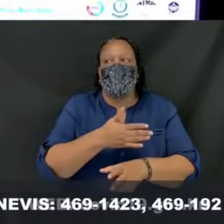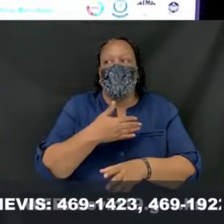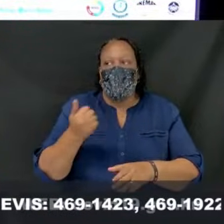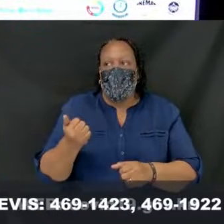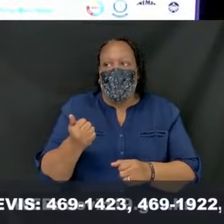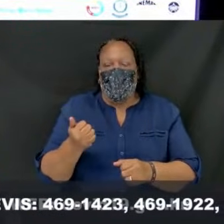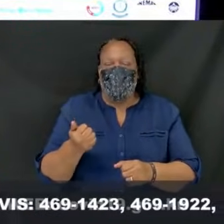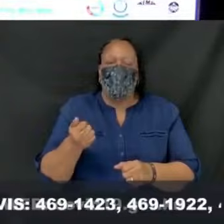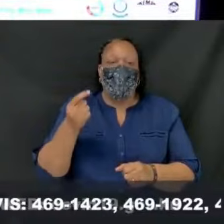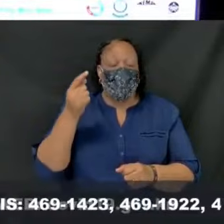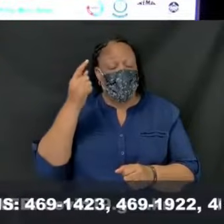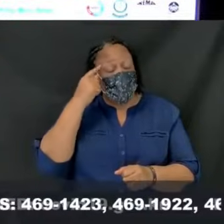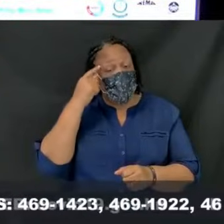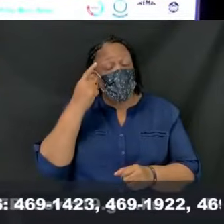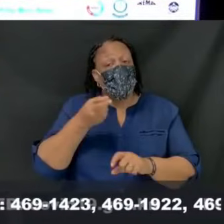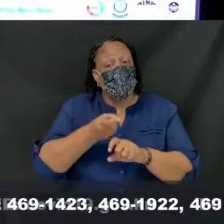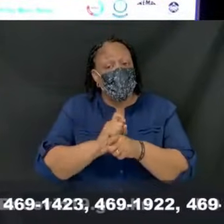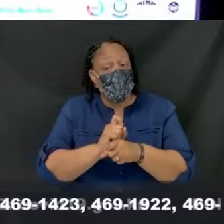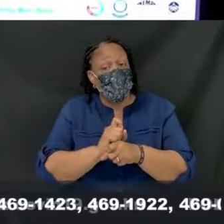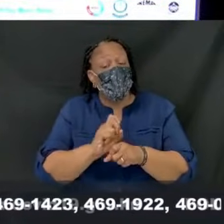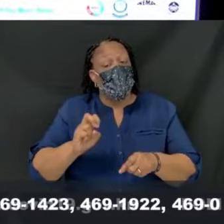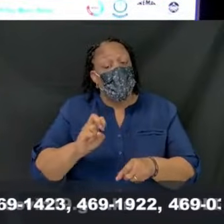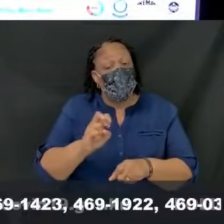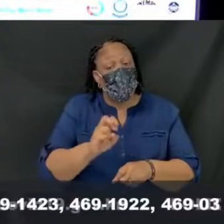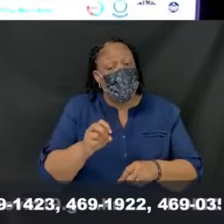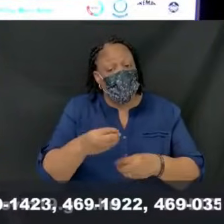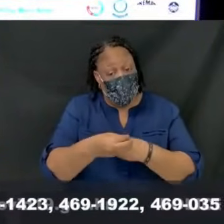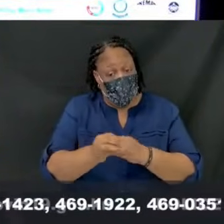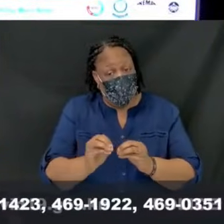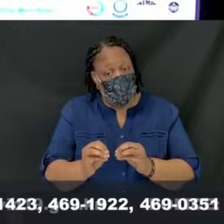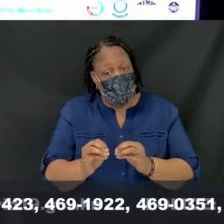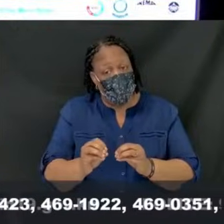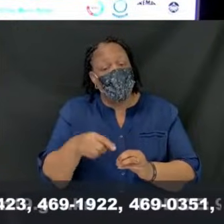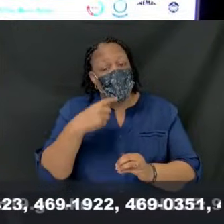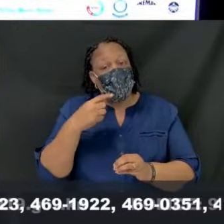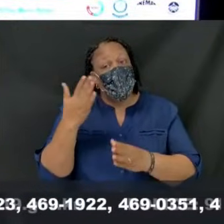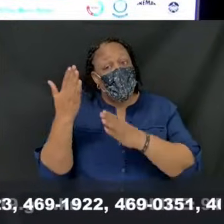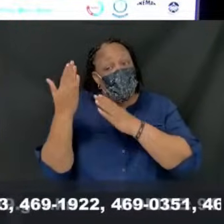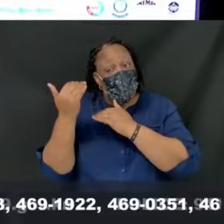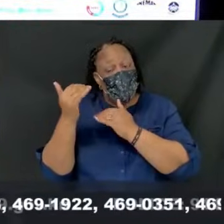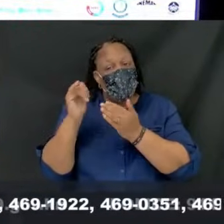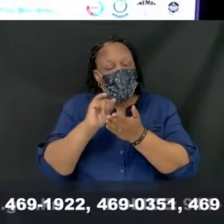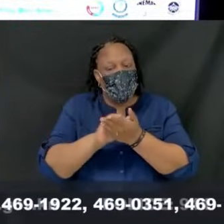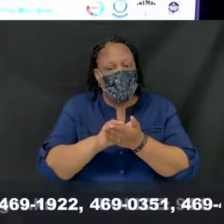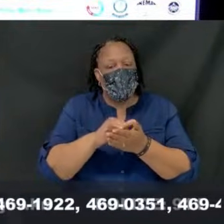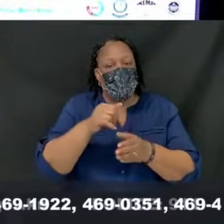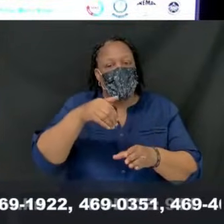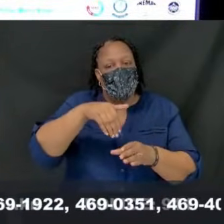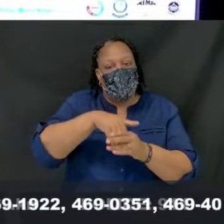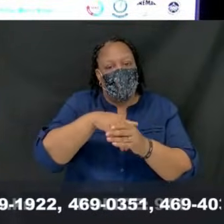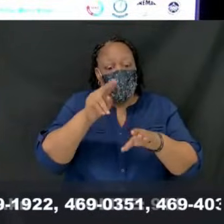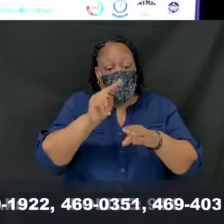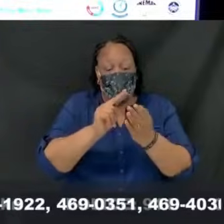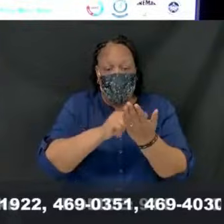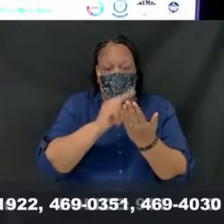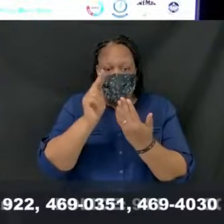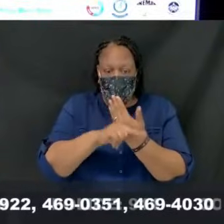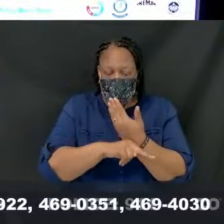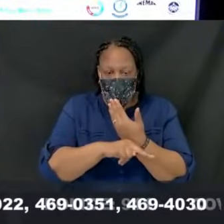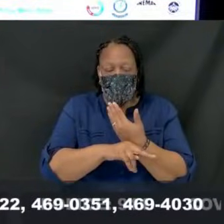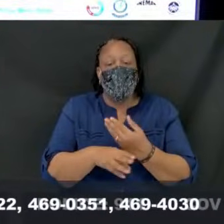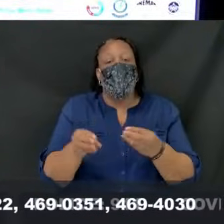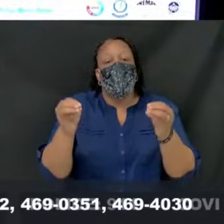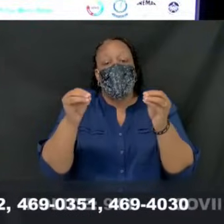all indications from Tourism Authority is that we are hopeful that in November the numbers of cruise ships